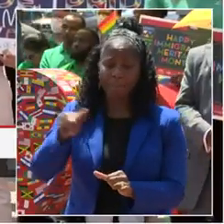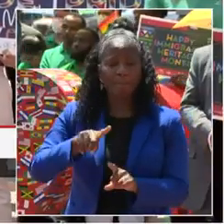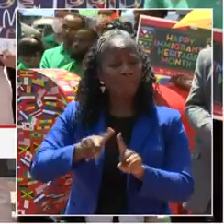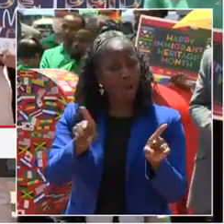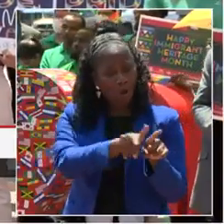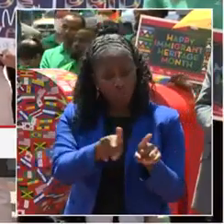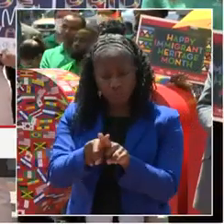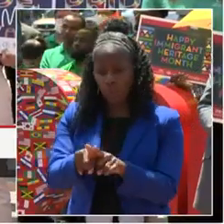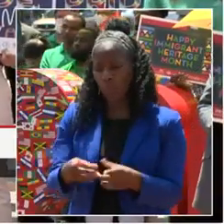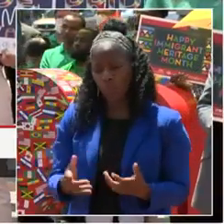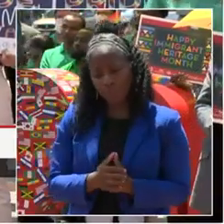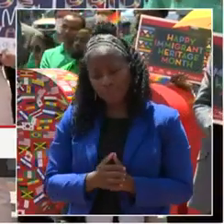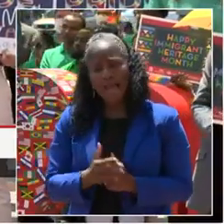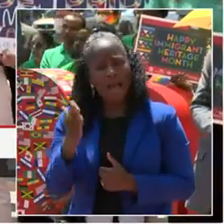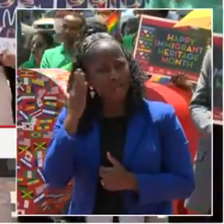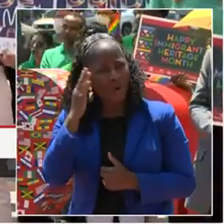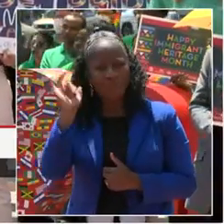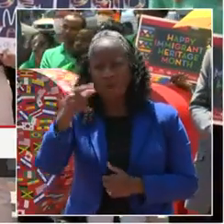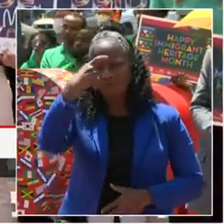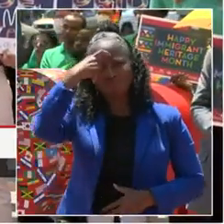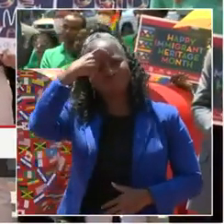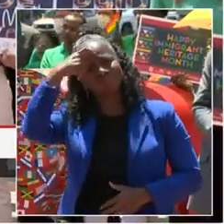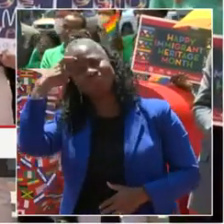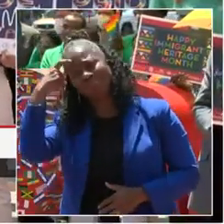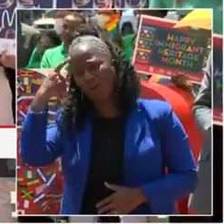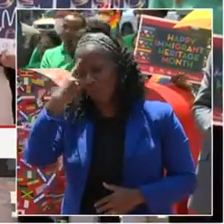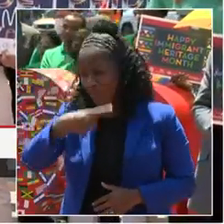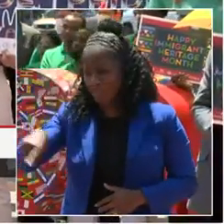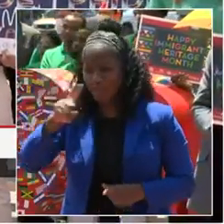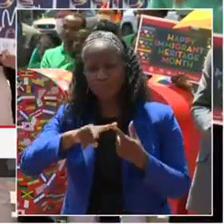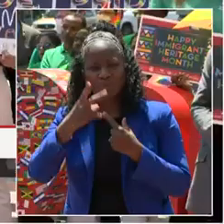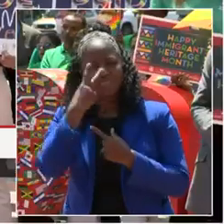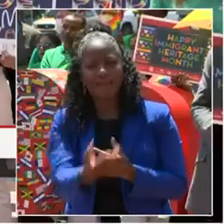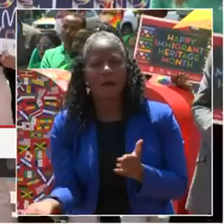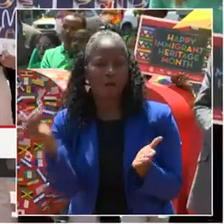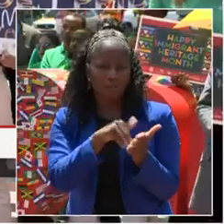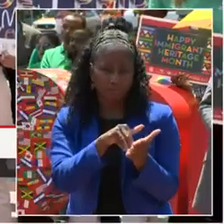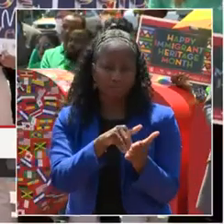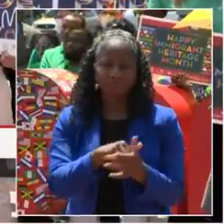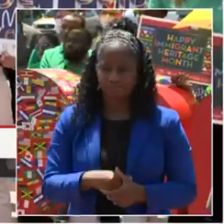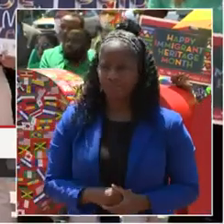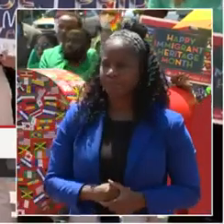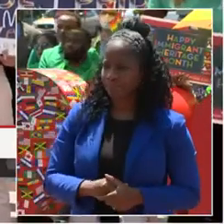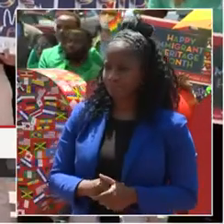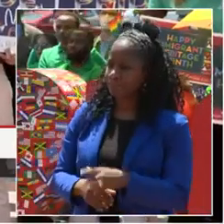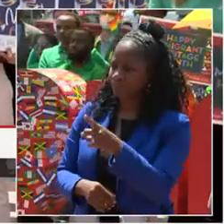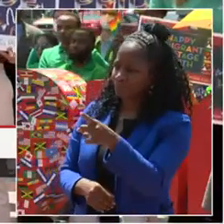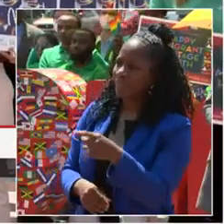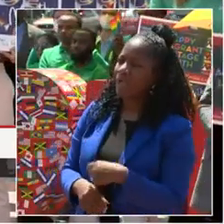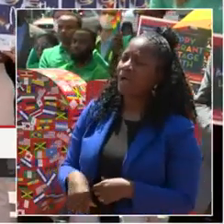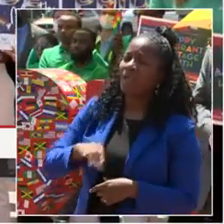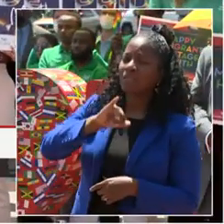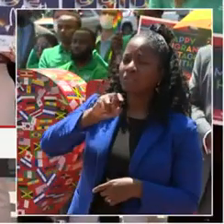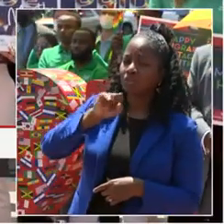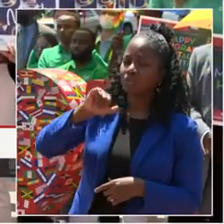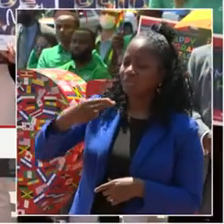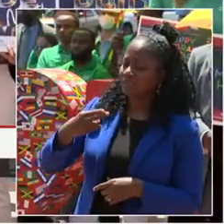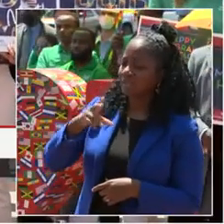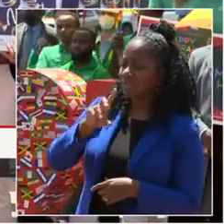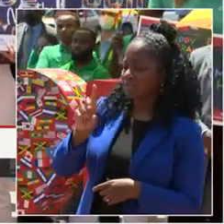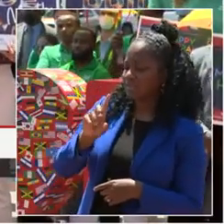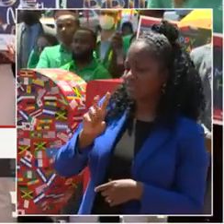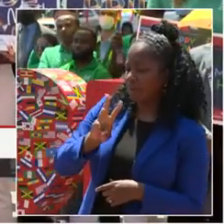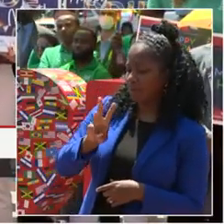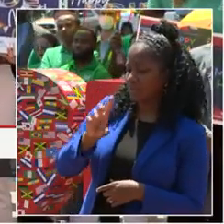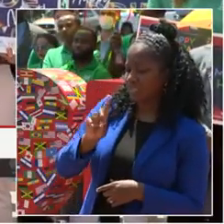also know how traumatizing it is for them to relive it. Yes. Hey there, Mayor Bowser. It's Joseph Olm over at WDVM and